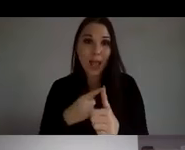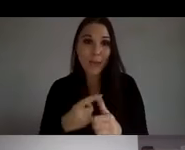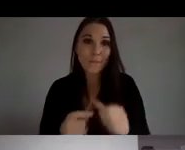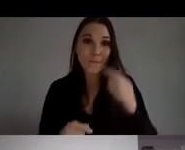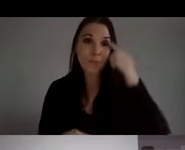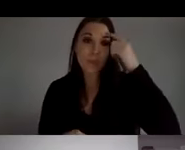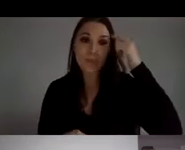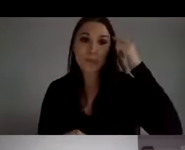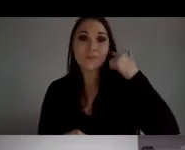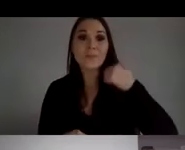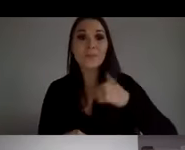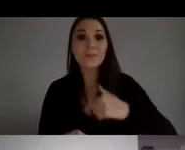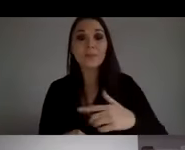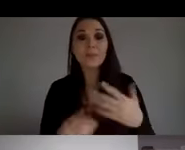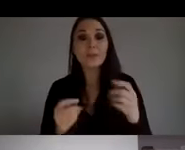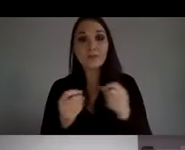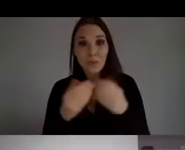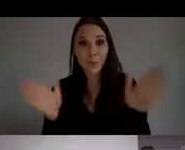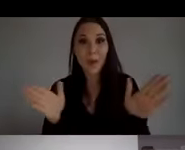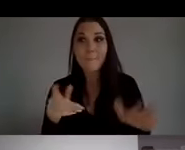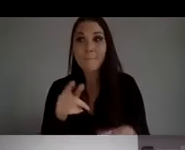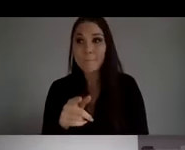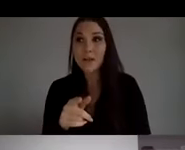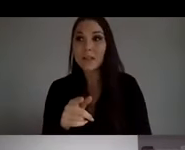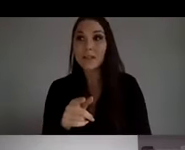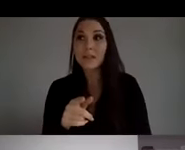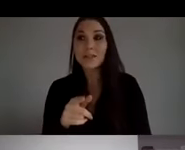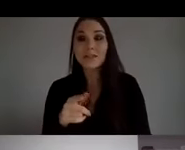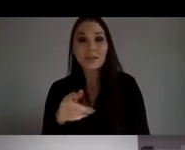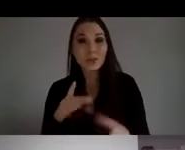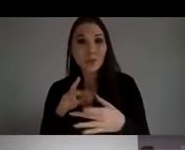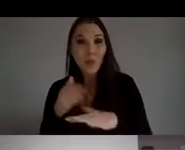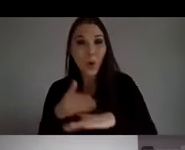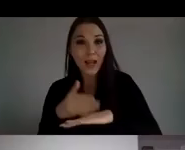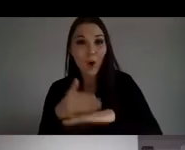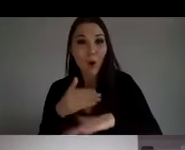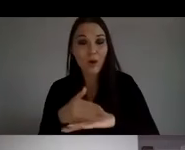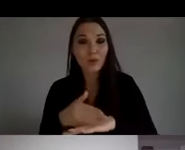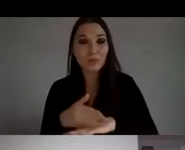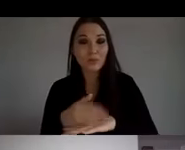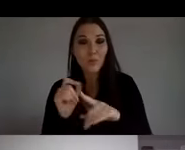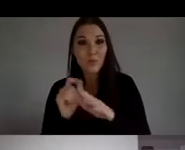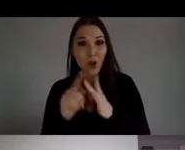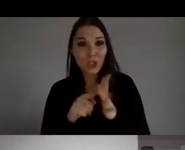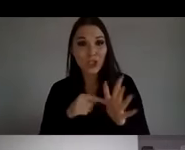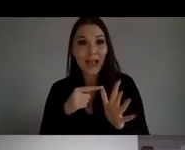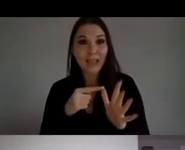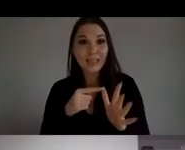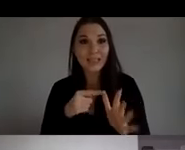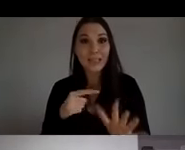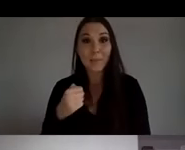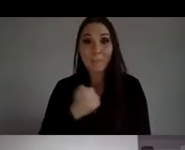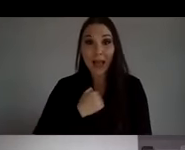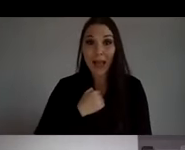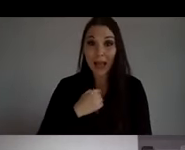Excellent. So you actually opened it up at the start. You mentioned you were working on some cool GAN projects. I suppose my question to you is I know